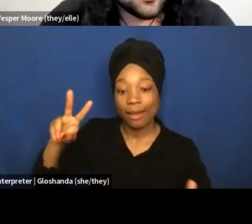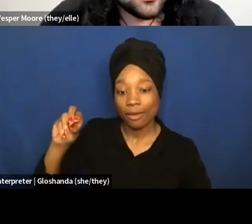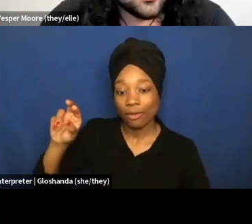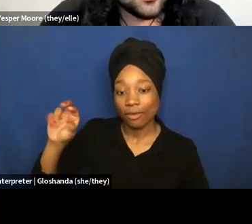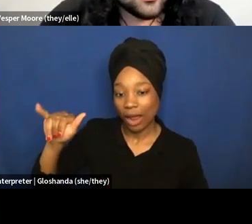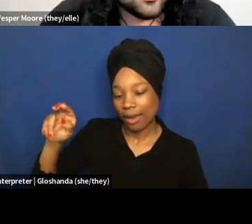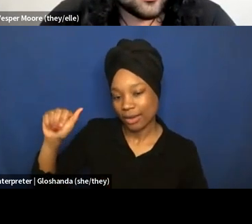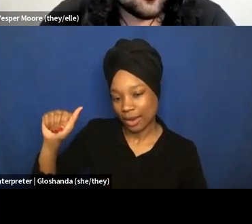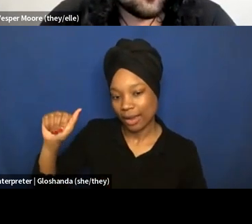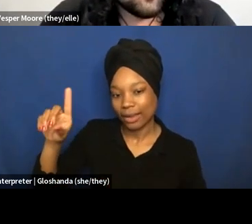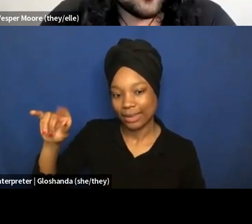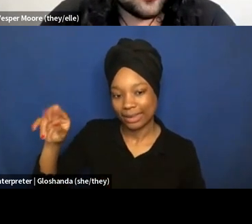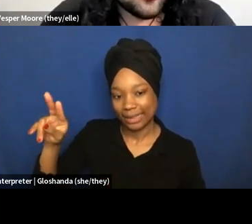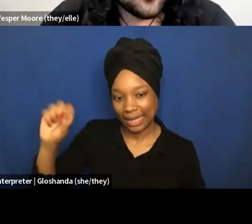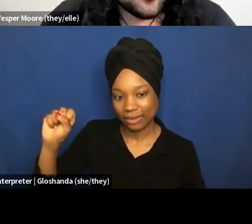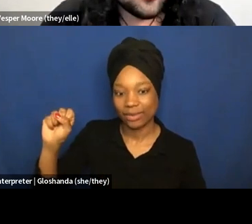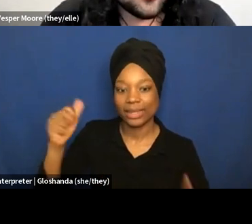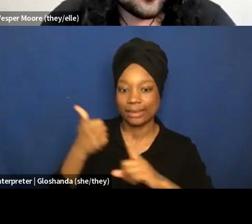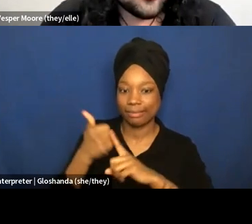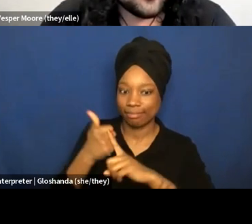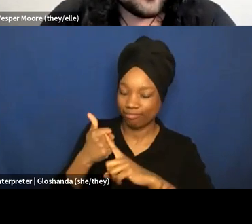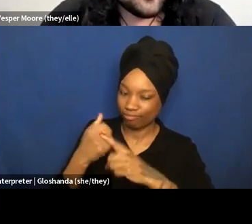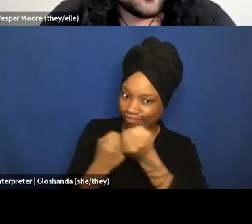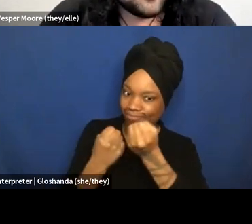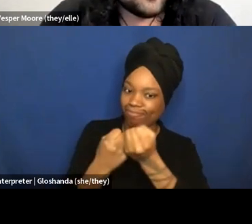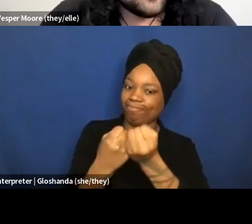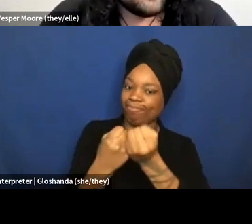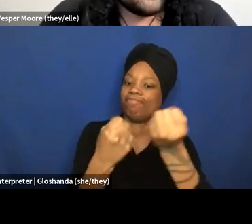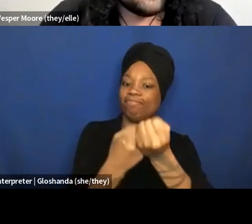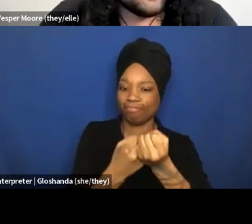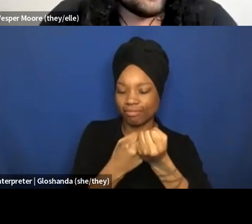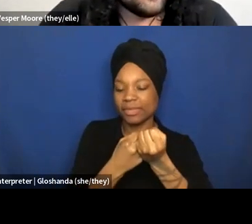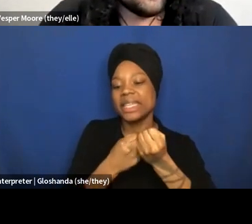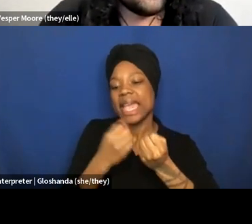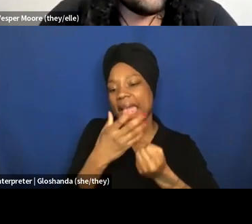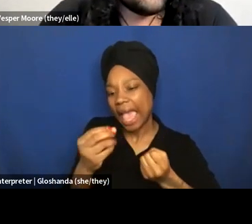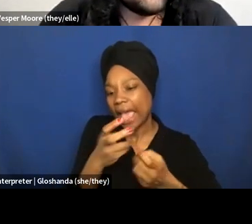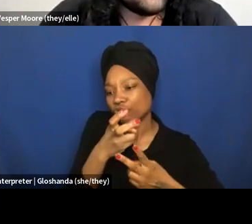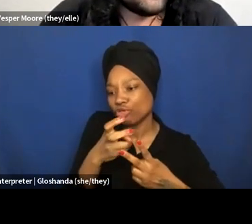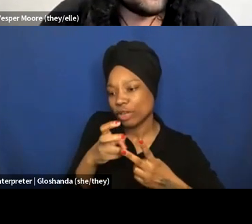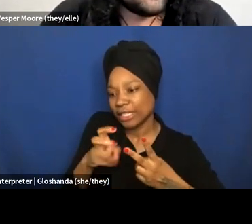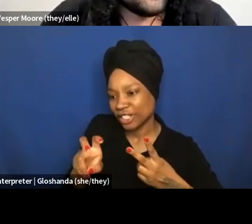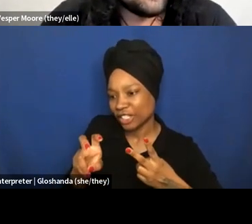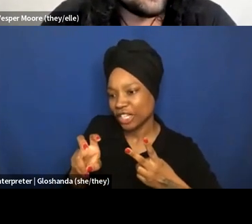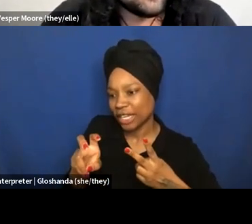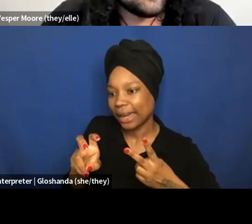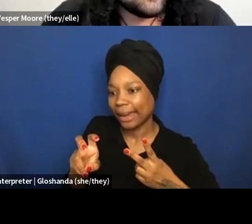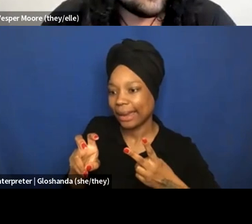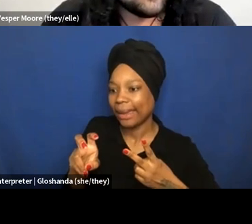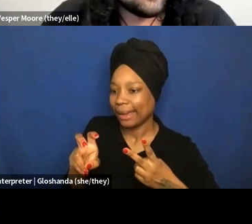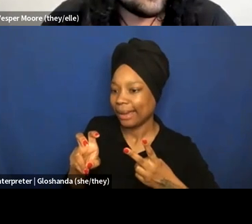who was absolutely in the support of the advocacy and the transition of the